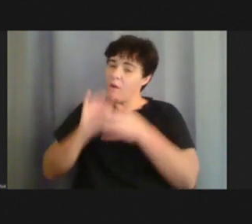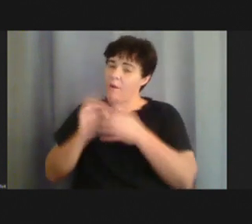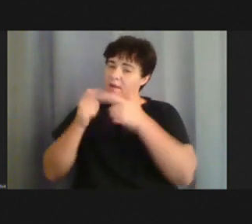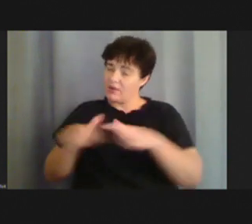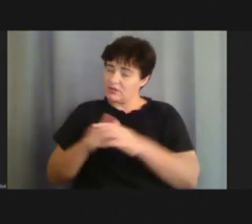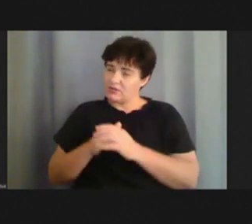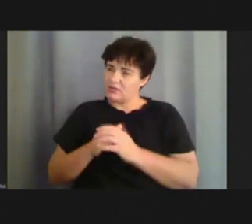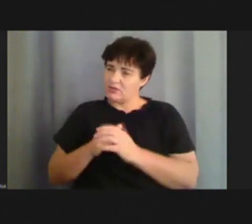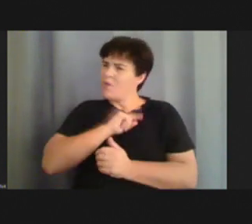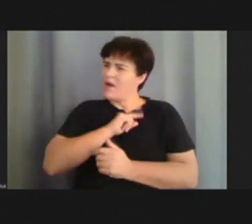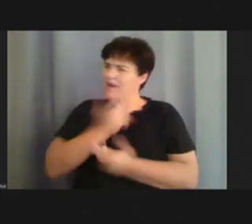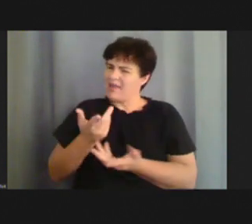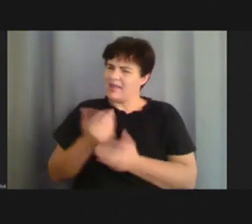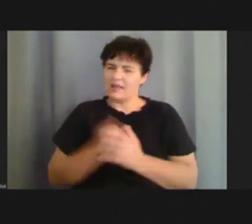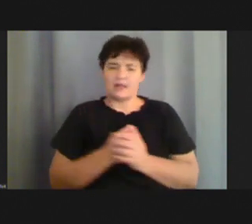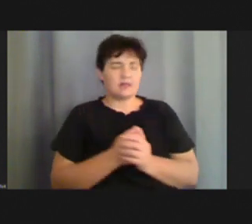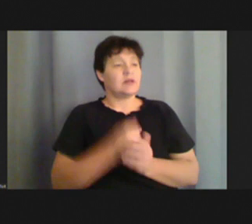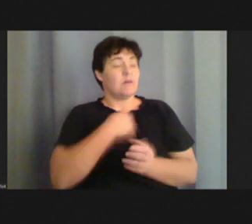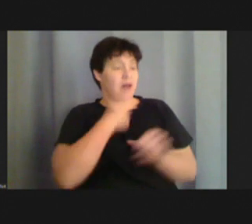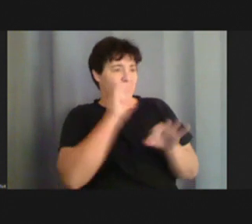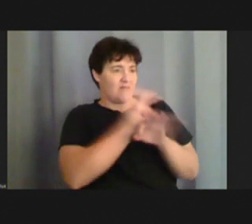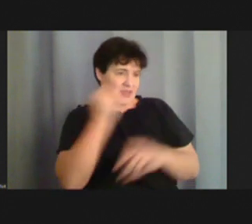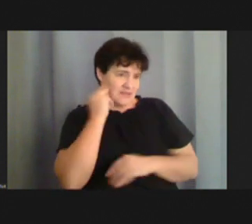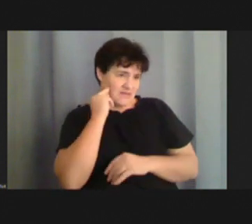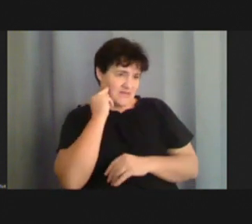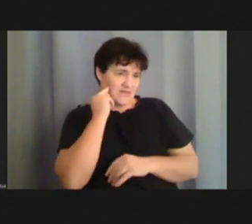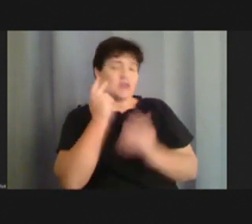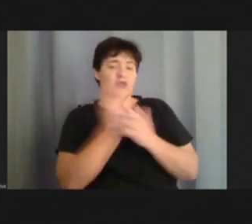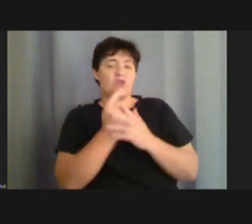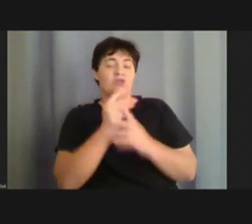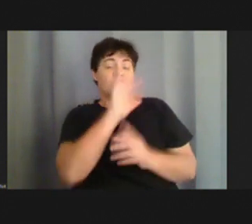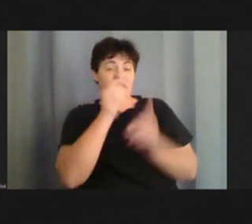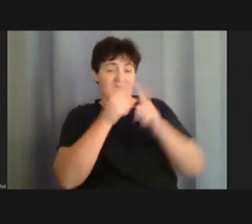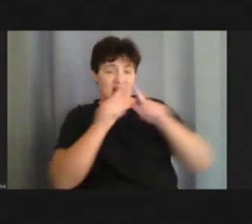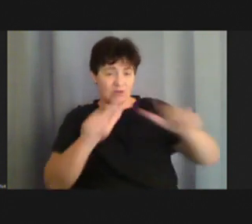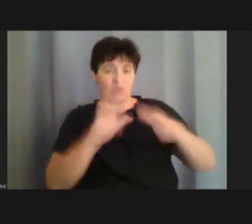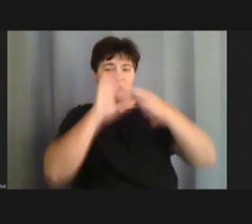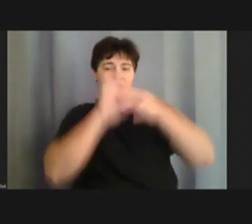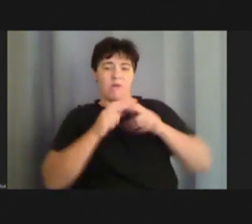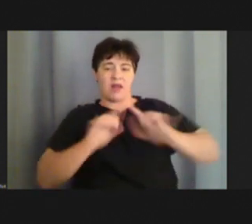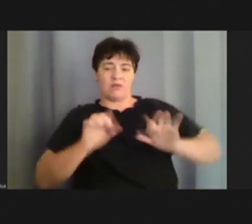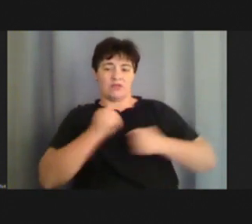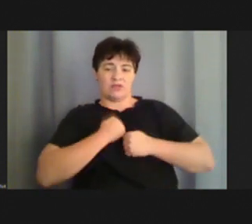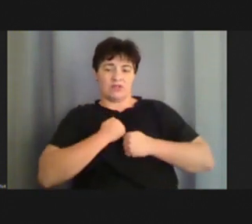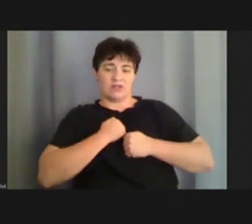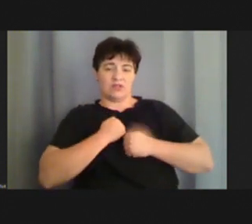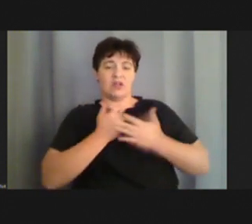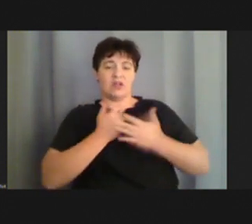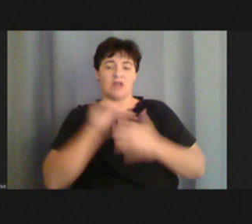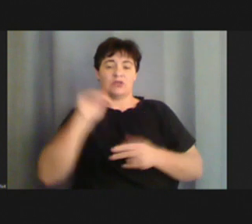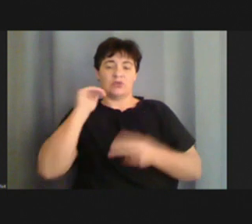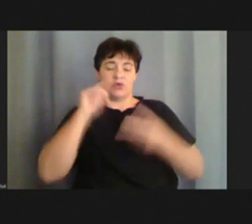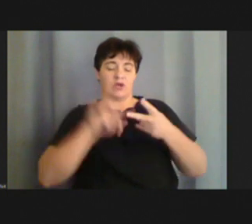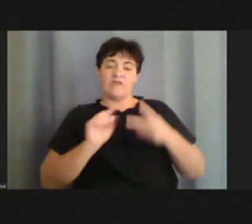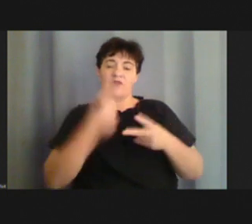this? My father is deaf, so South African Sign Language is my home language, and isiZulu is my first spoken